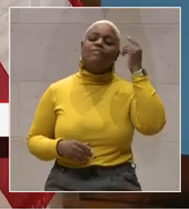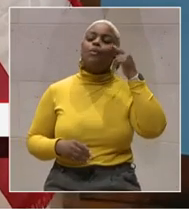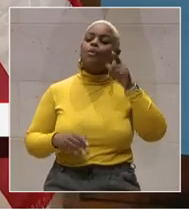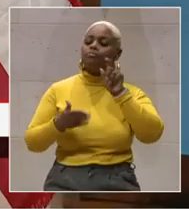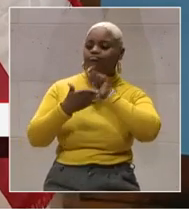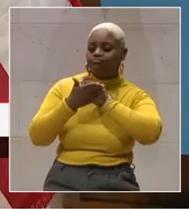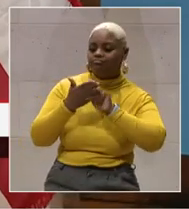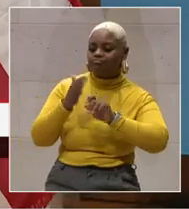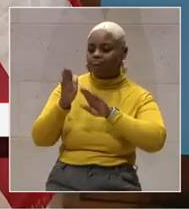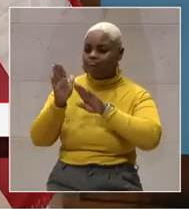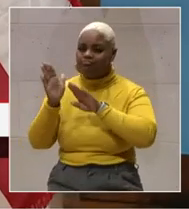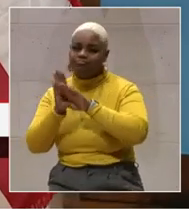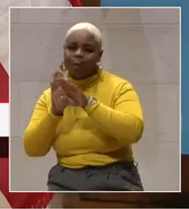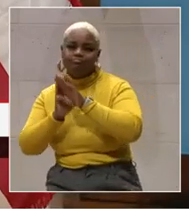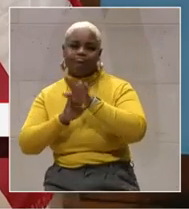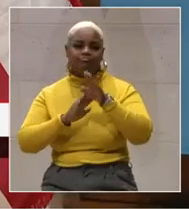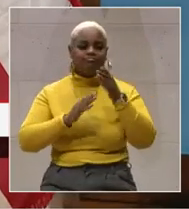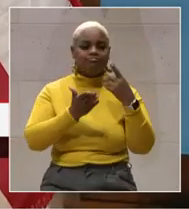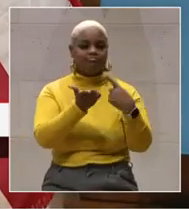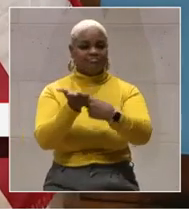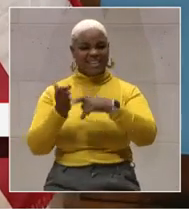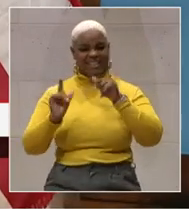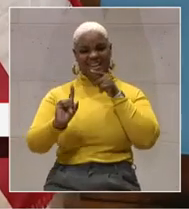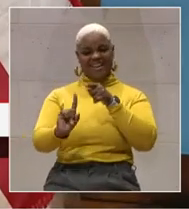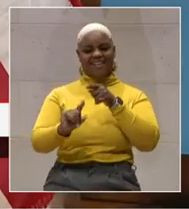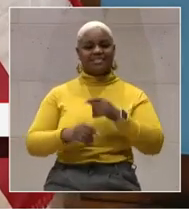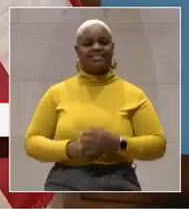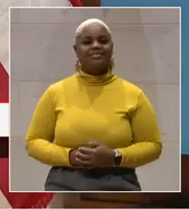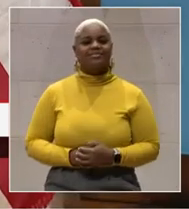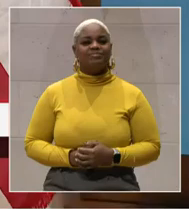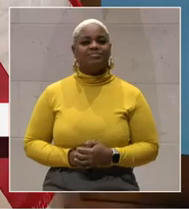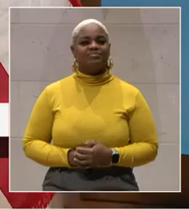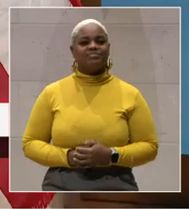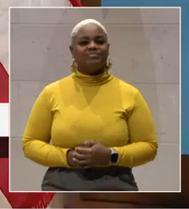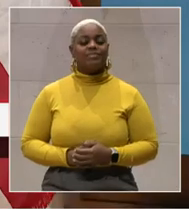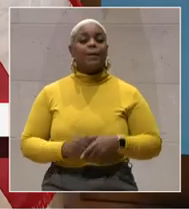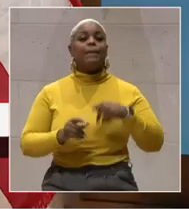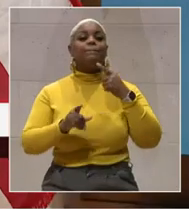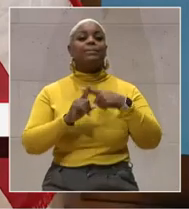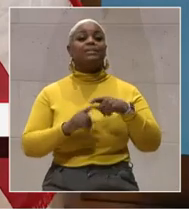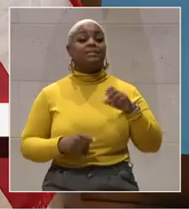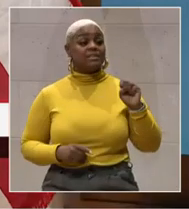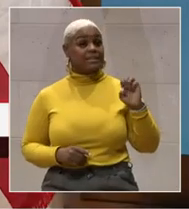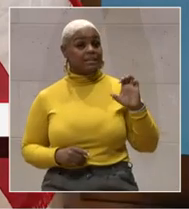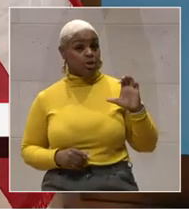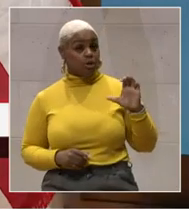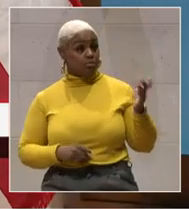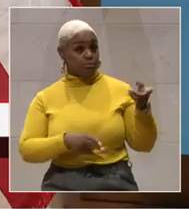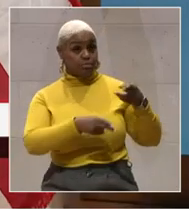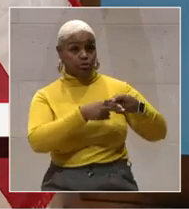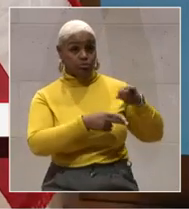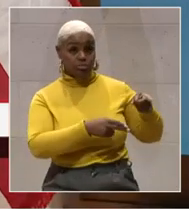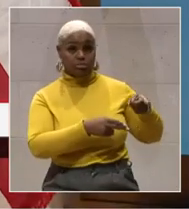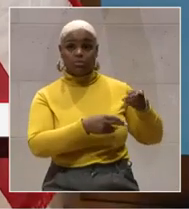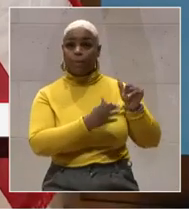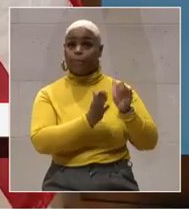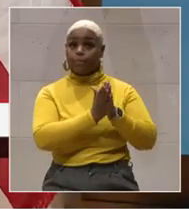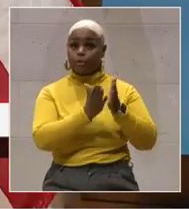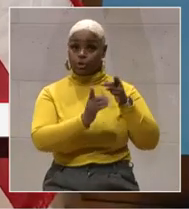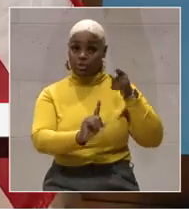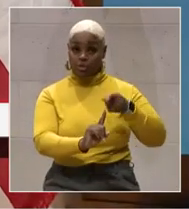other products that we've heard about today, including the Secretary's playbook, aren't on shelves. But